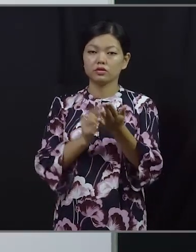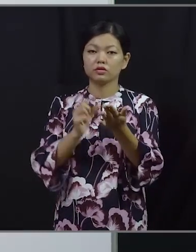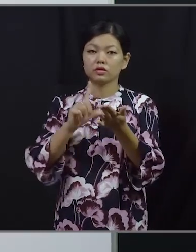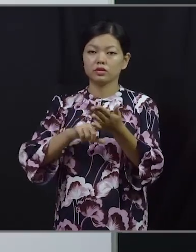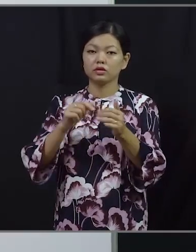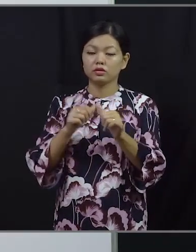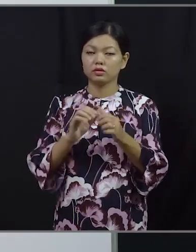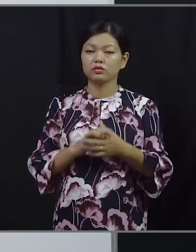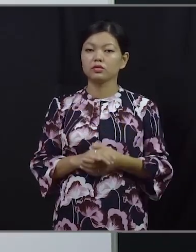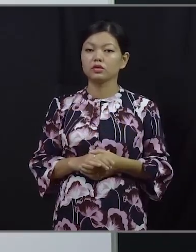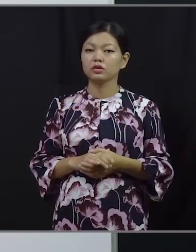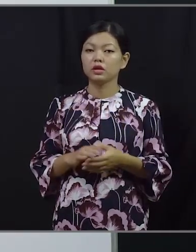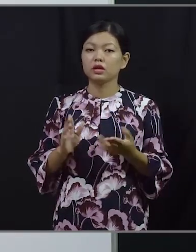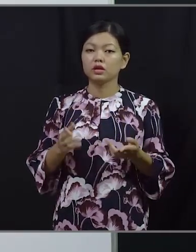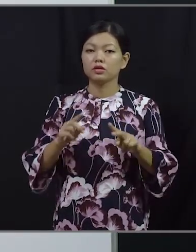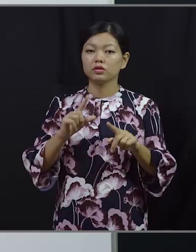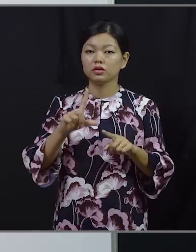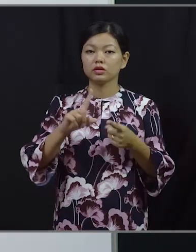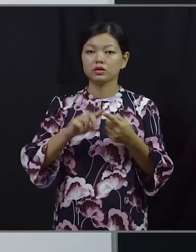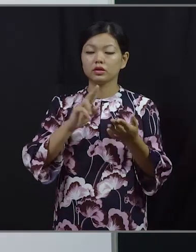microscope, then